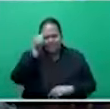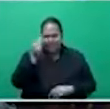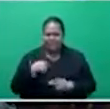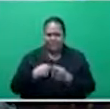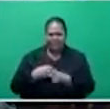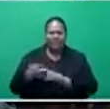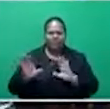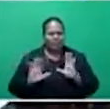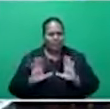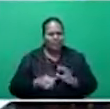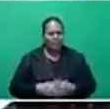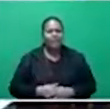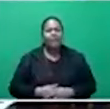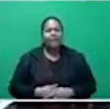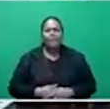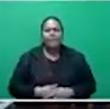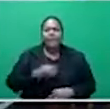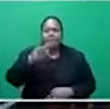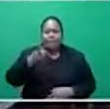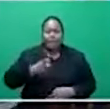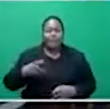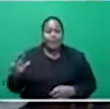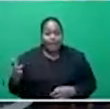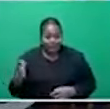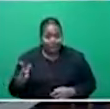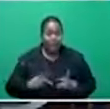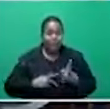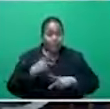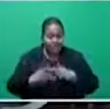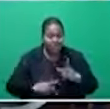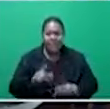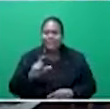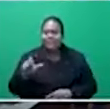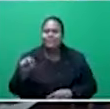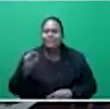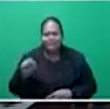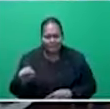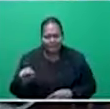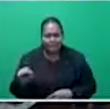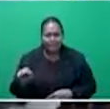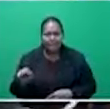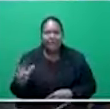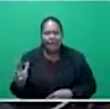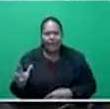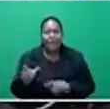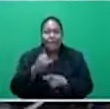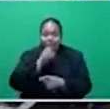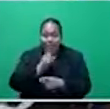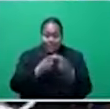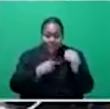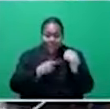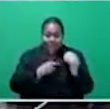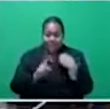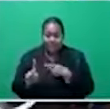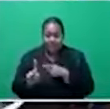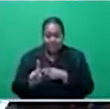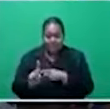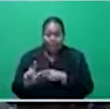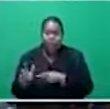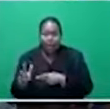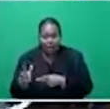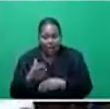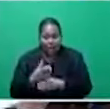recruitment process is handled by Totivi Bokini Ratu, hence copying him as well. That's all. Does not say he's done wrong anything. No other names